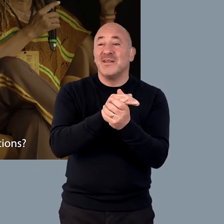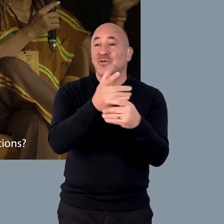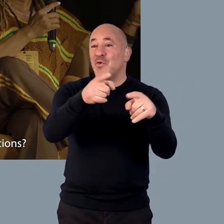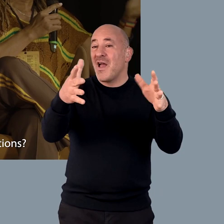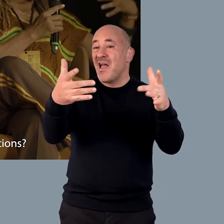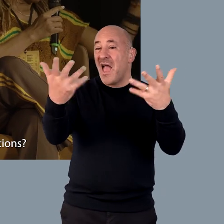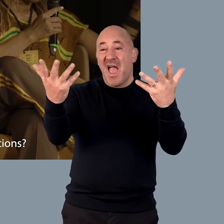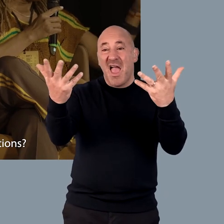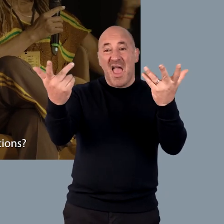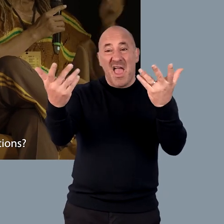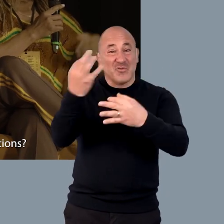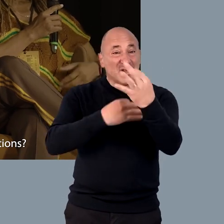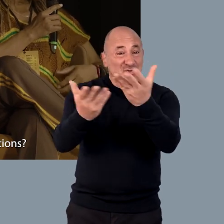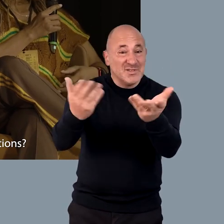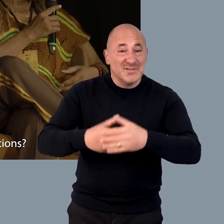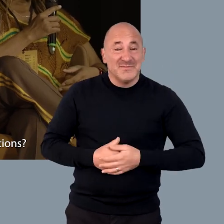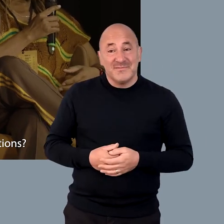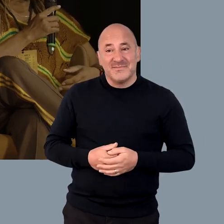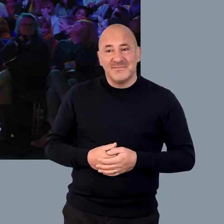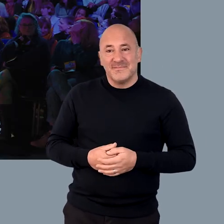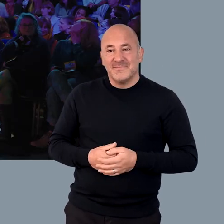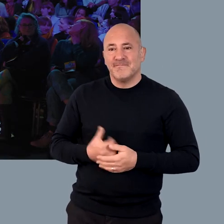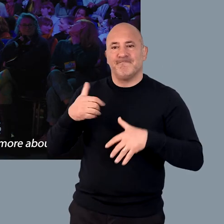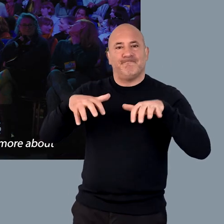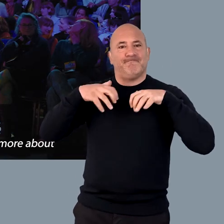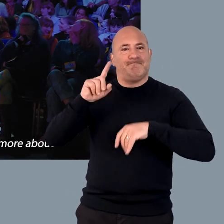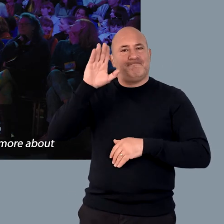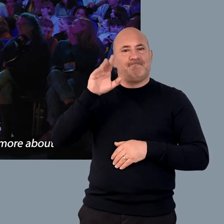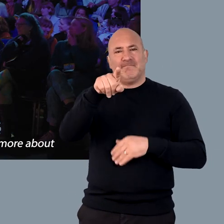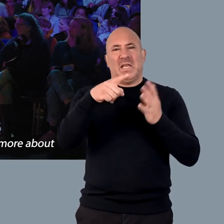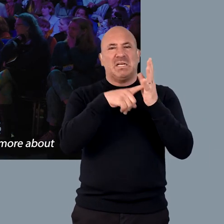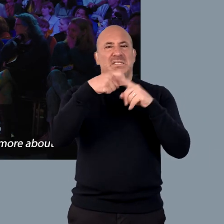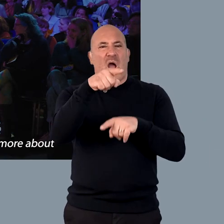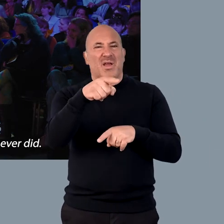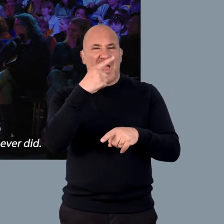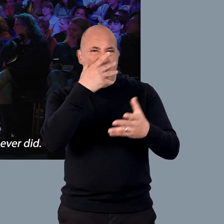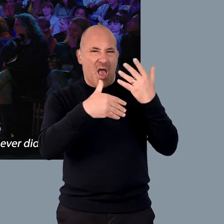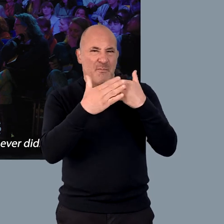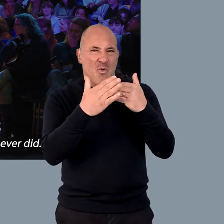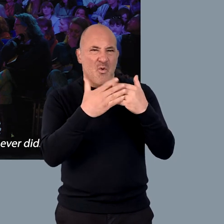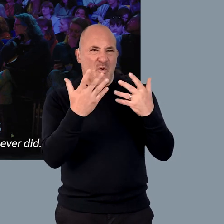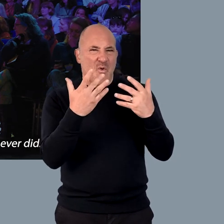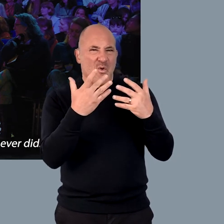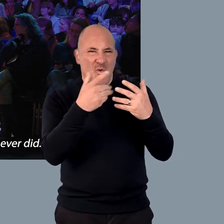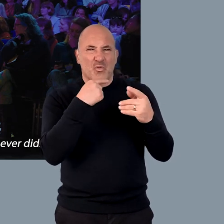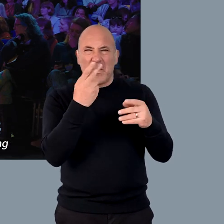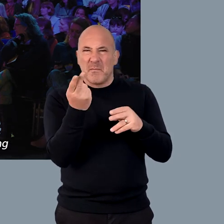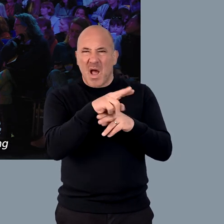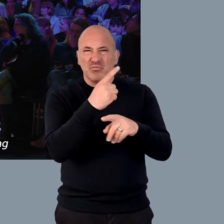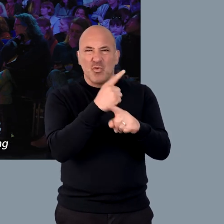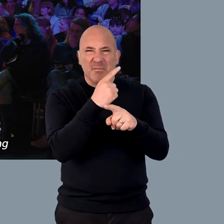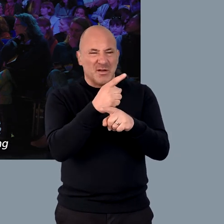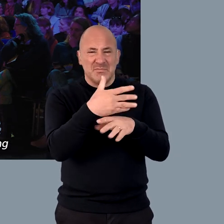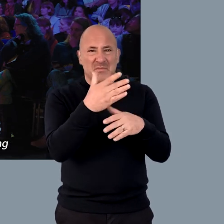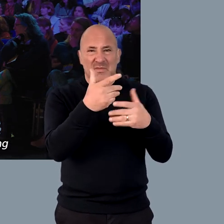have any do we have any questions um Tara could you just say a bit more about you said you're going to come back to it and you never did and